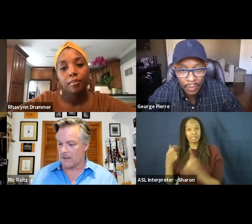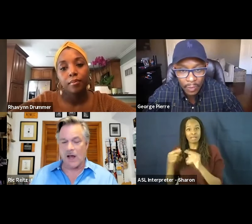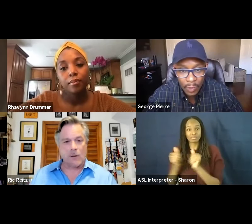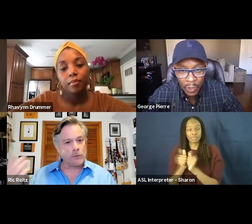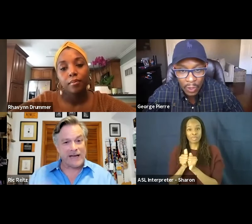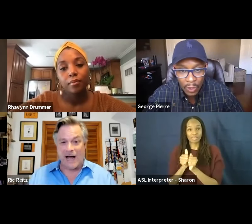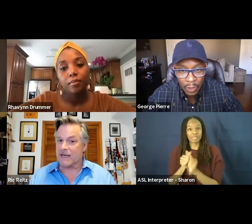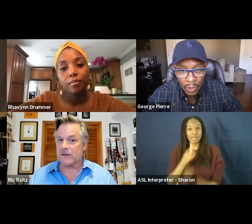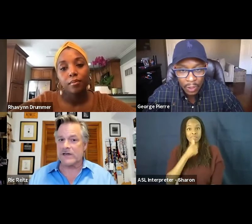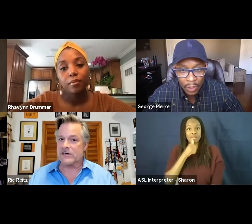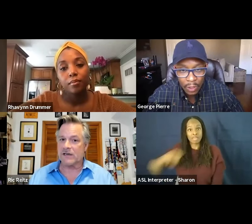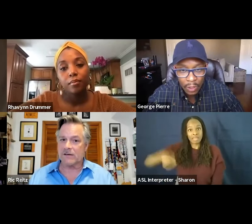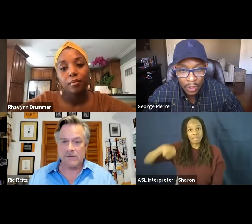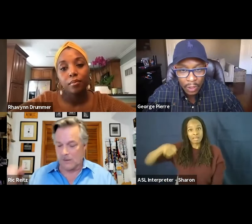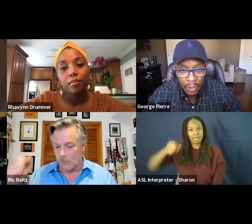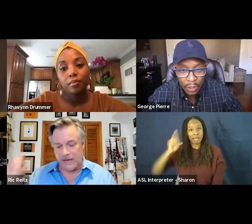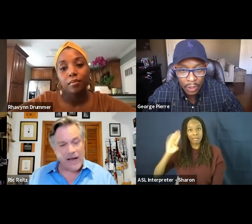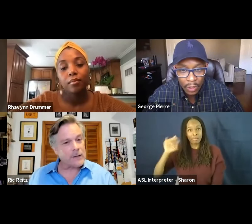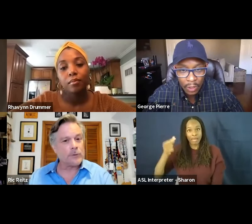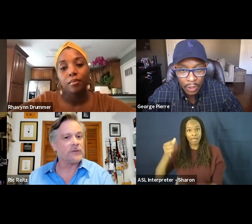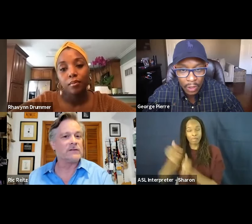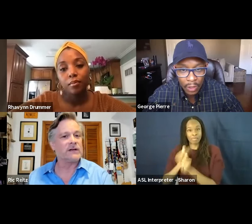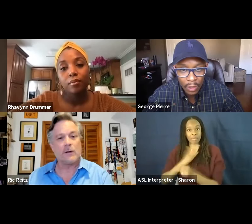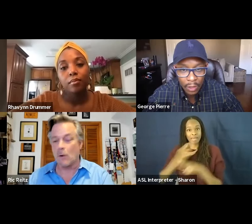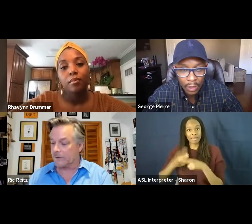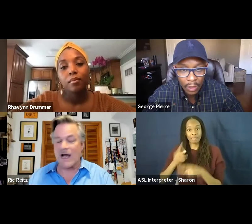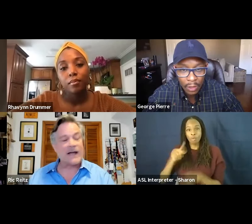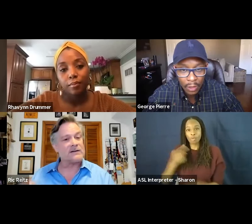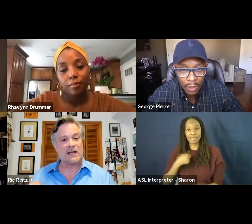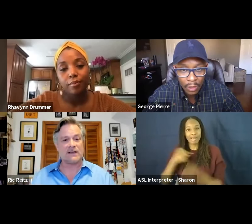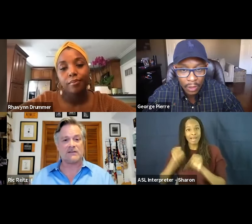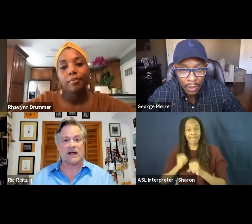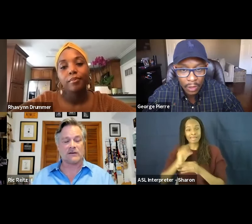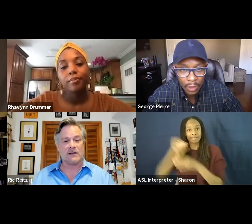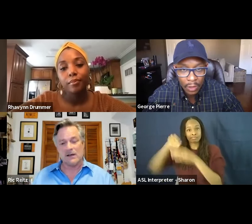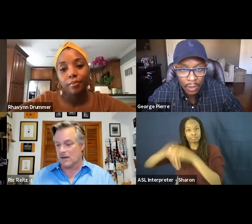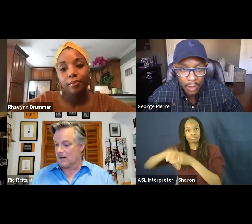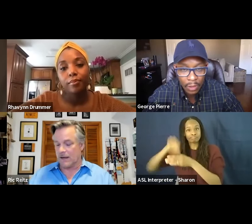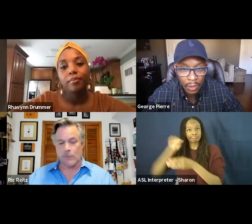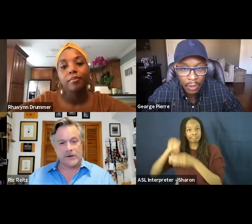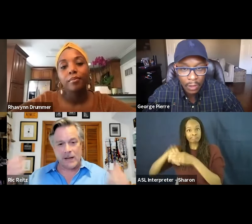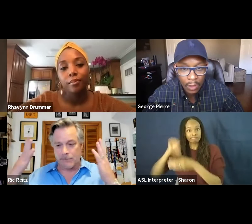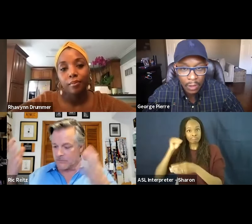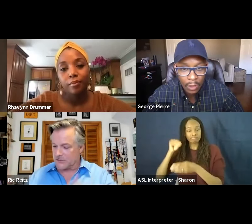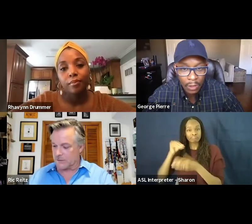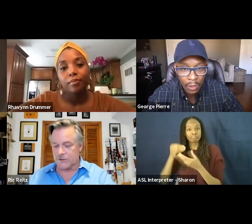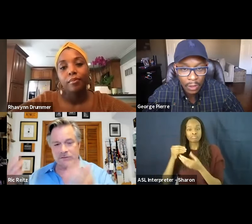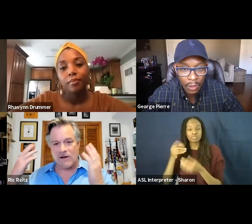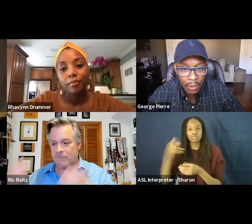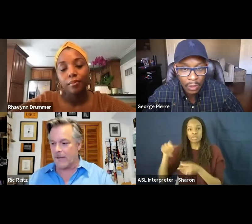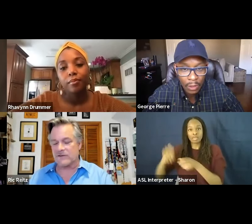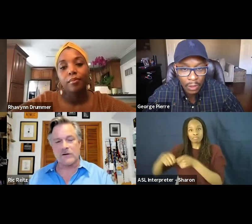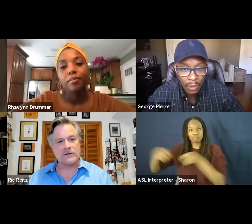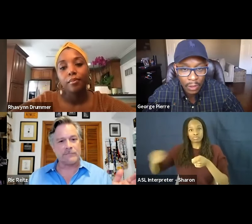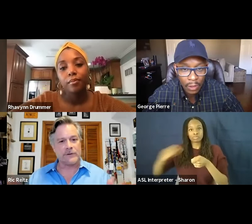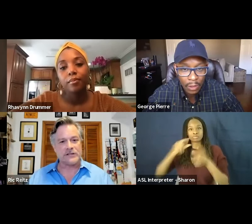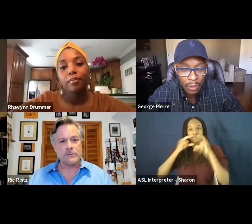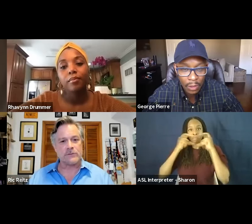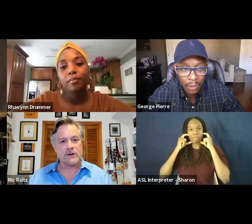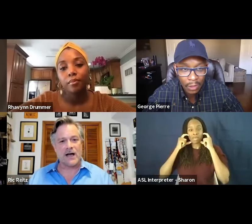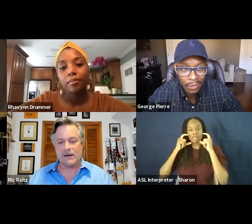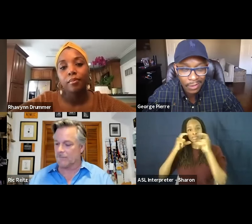on it. Only I can reach in it, only I can put things in it, only I can take things out. They open it up, shield goes off, mask goes off,